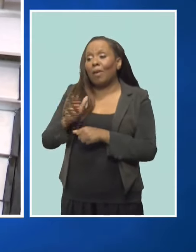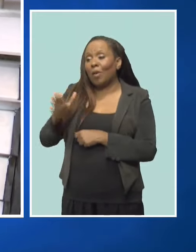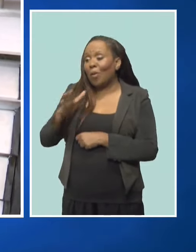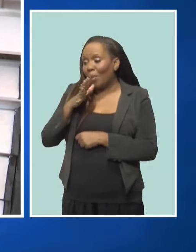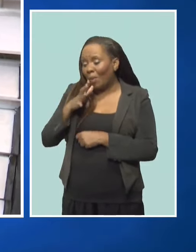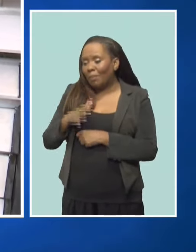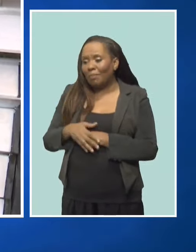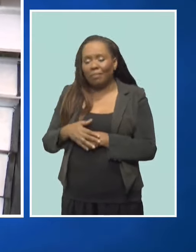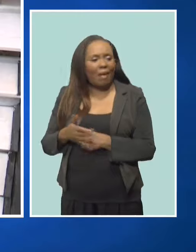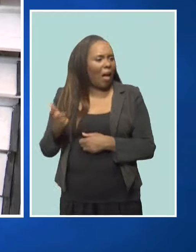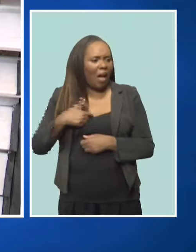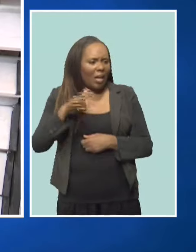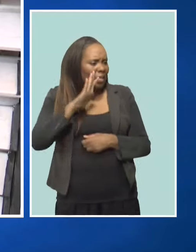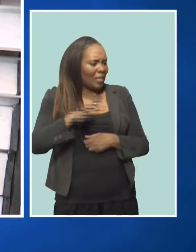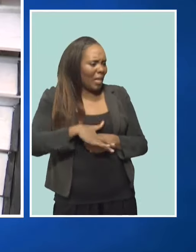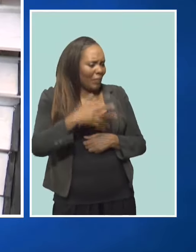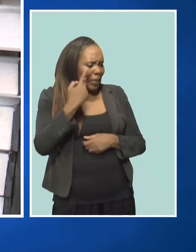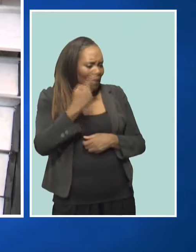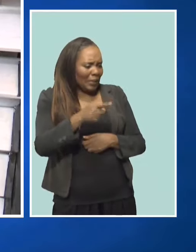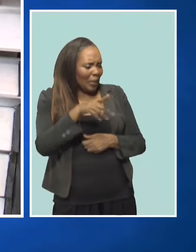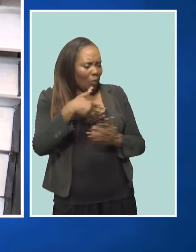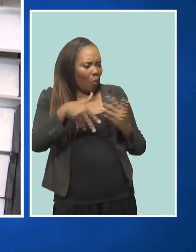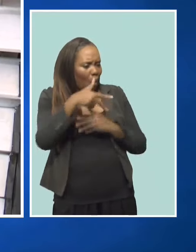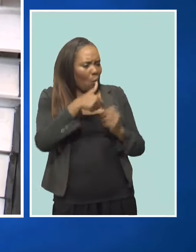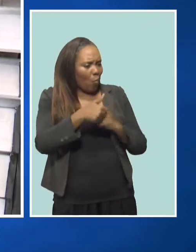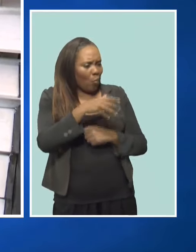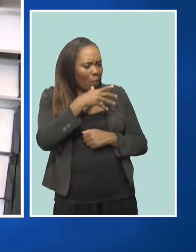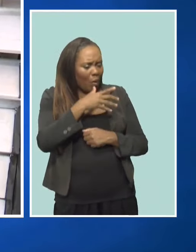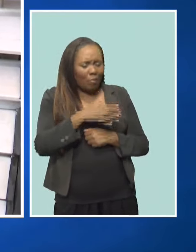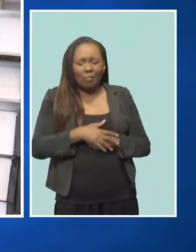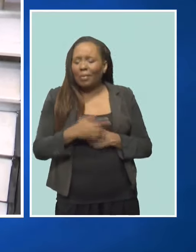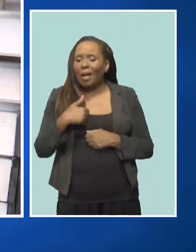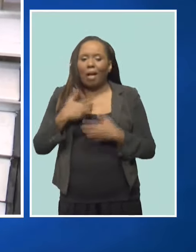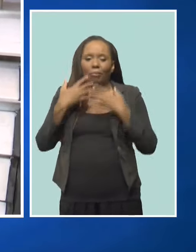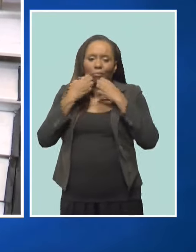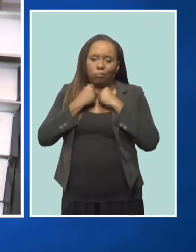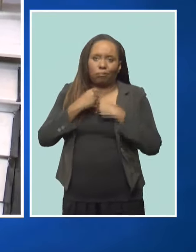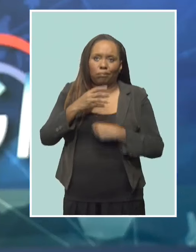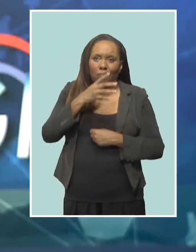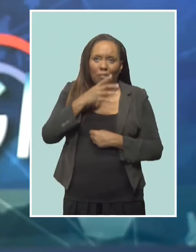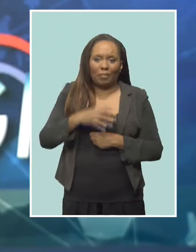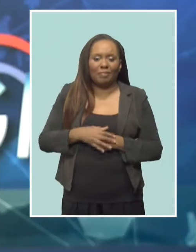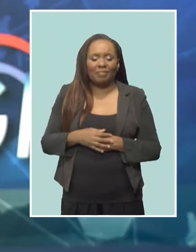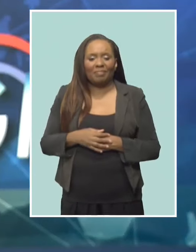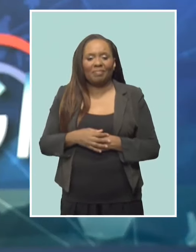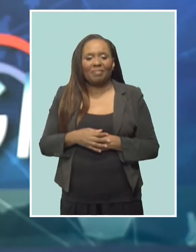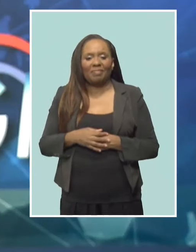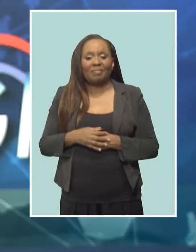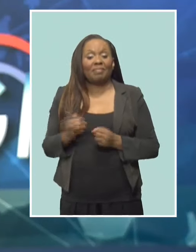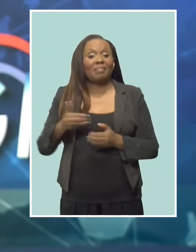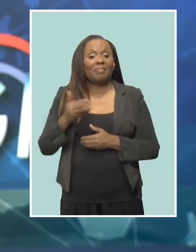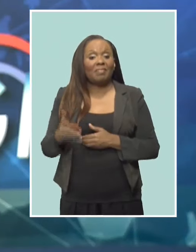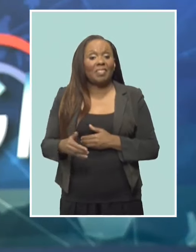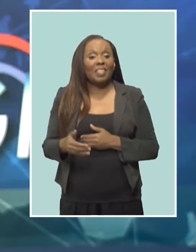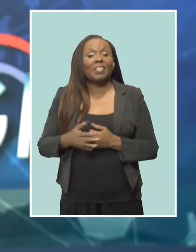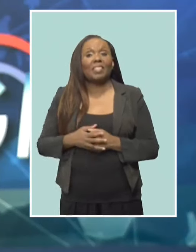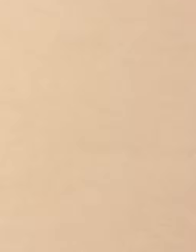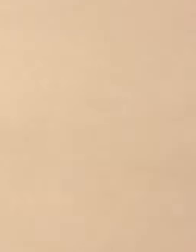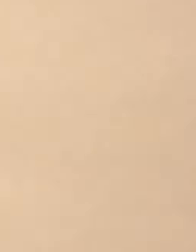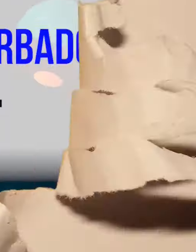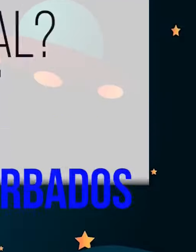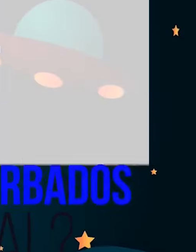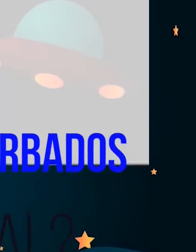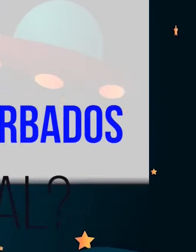mum, but she always found ways to engage with my friends, and I love that about her. Coming up in the weekend